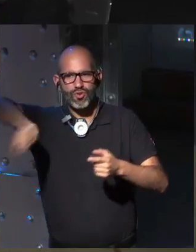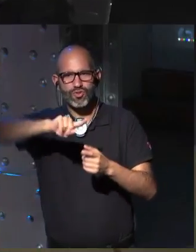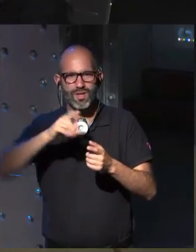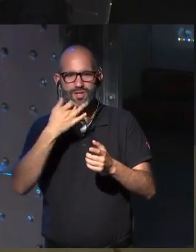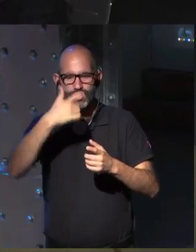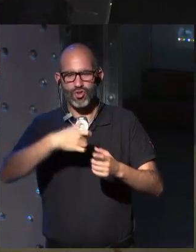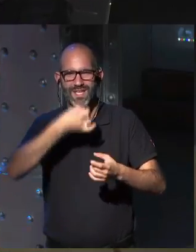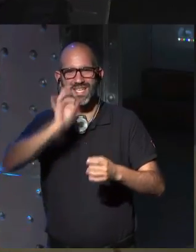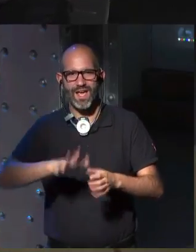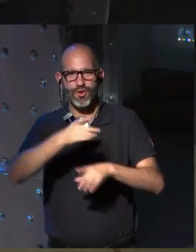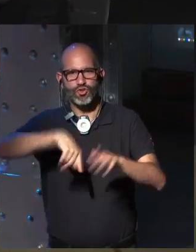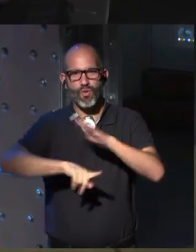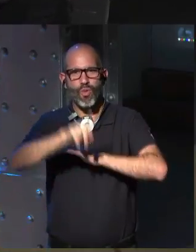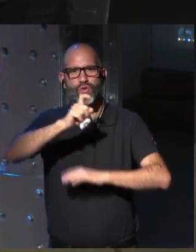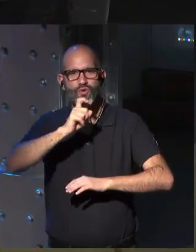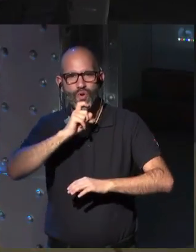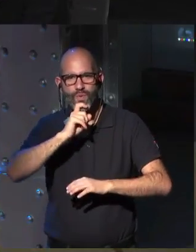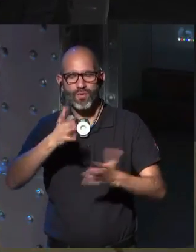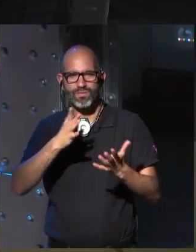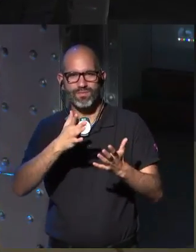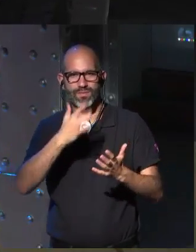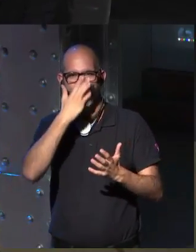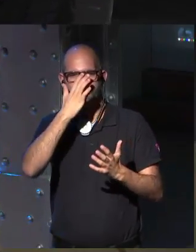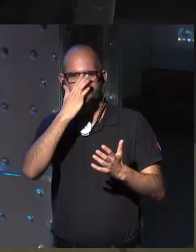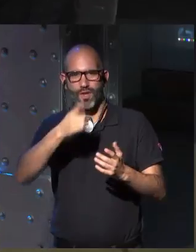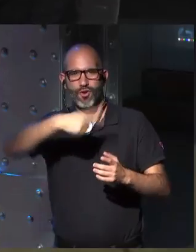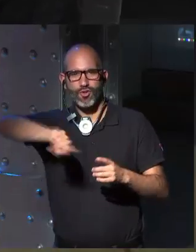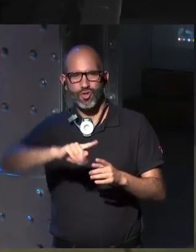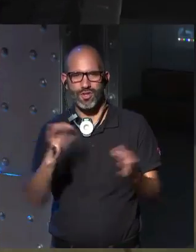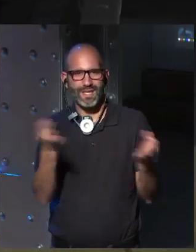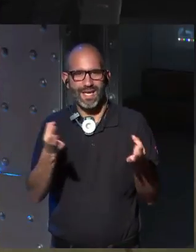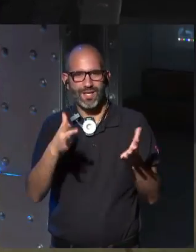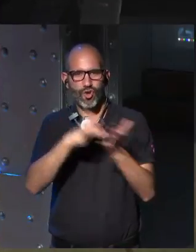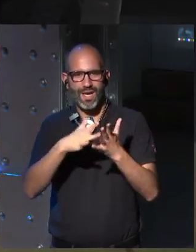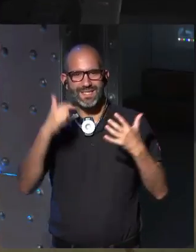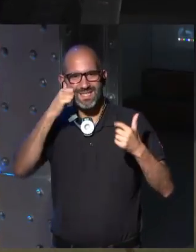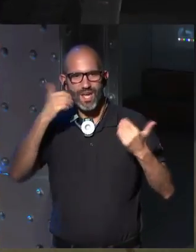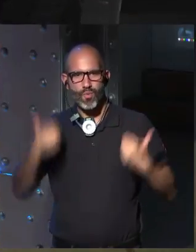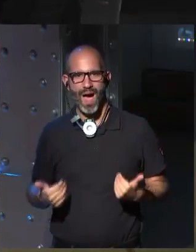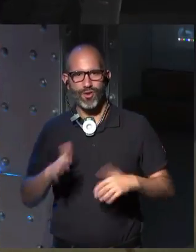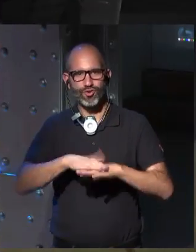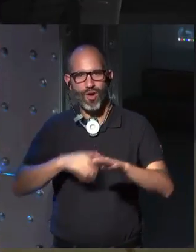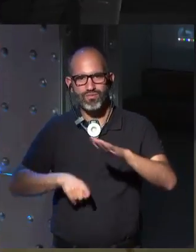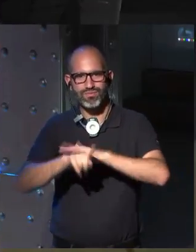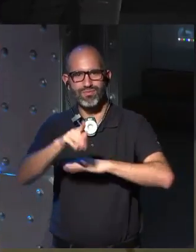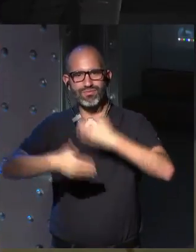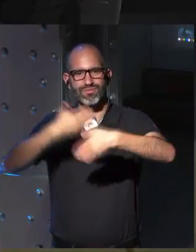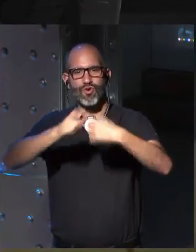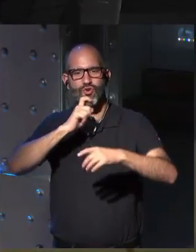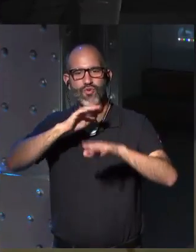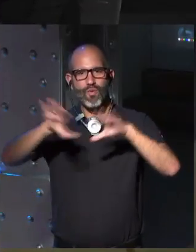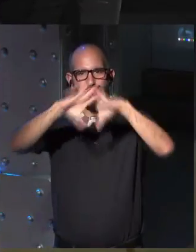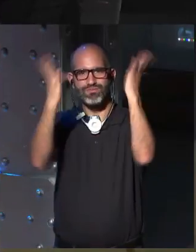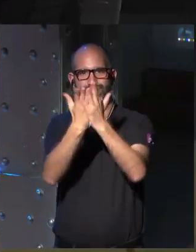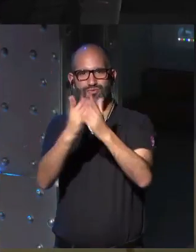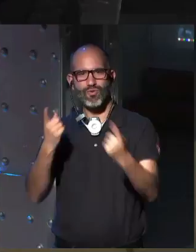us, who we are or how we have evolved as people, and what has happened with human beings and the way that we face the